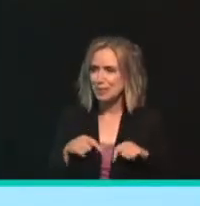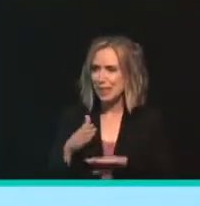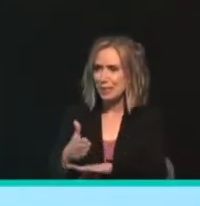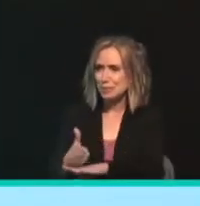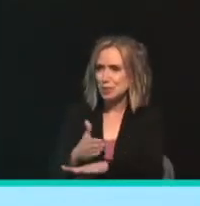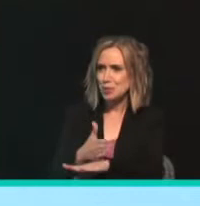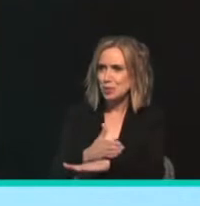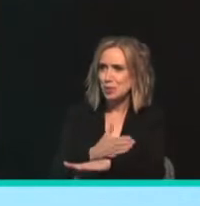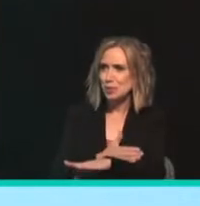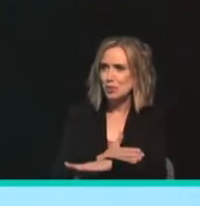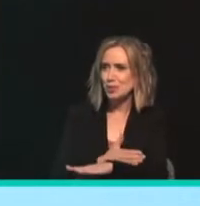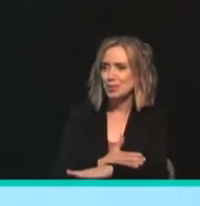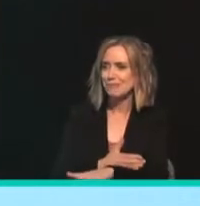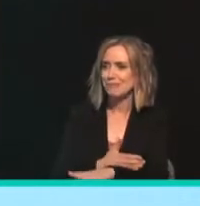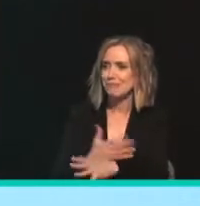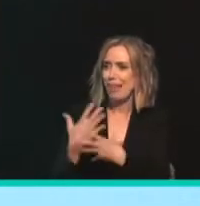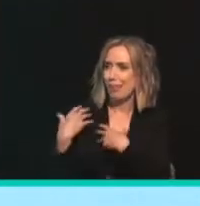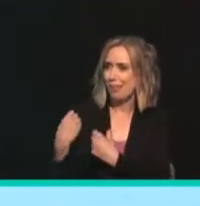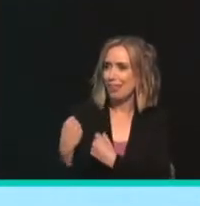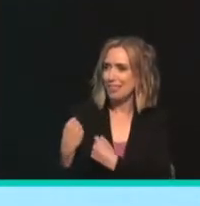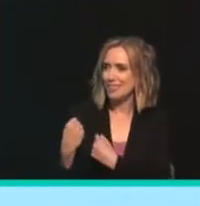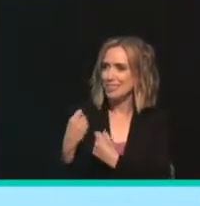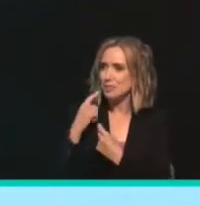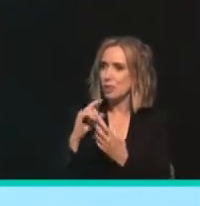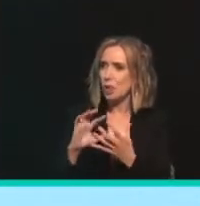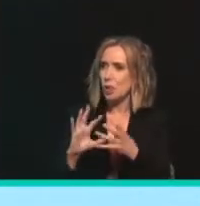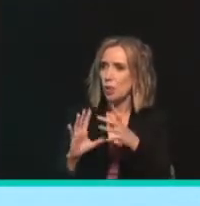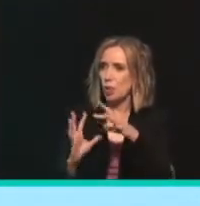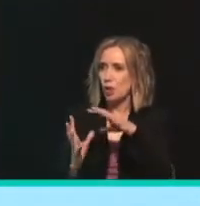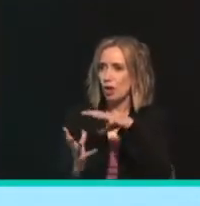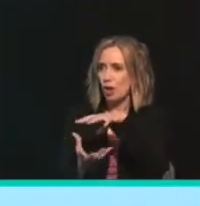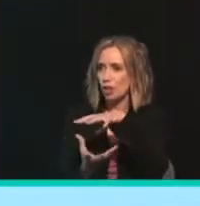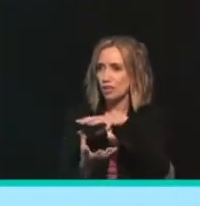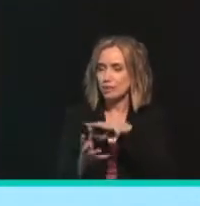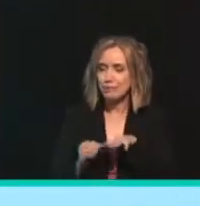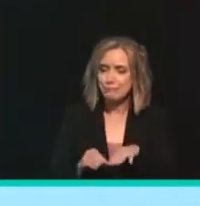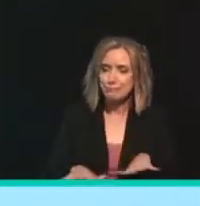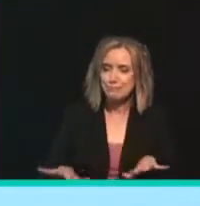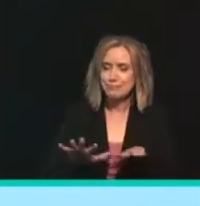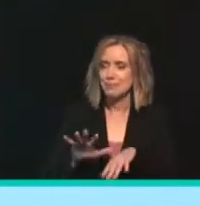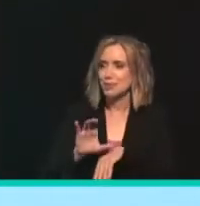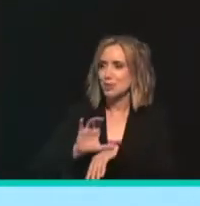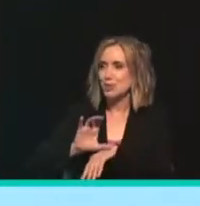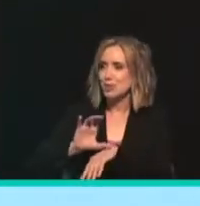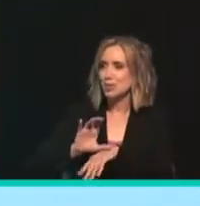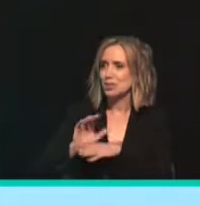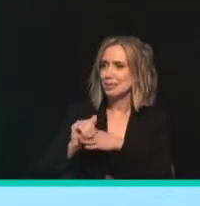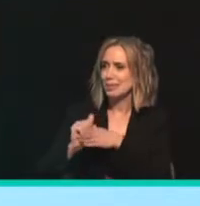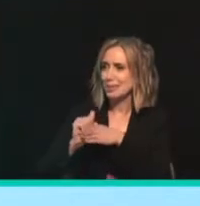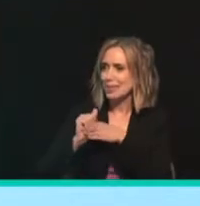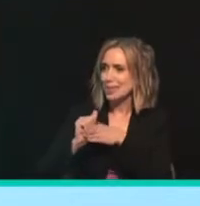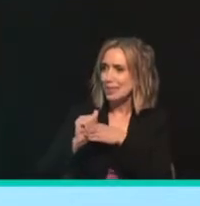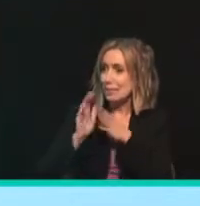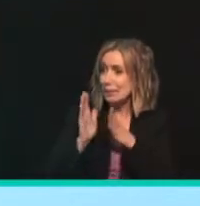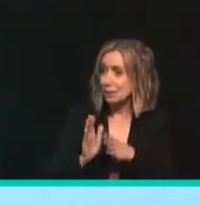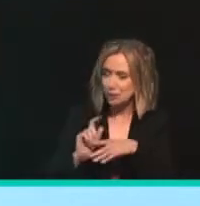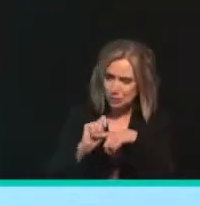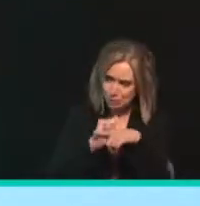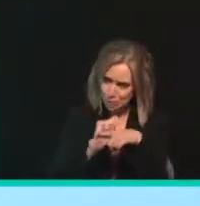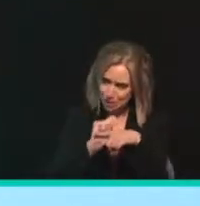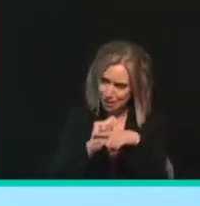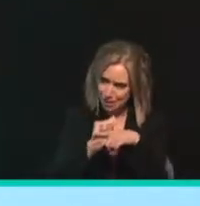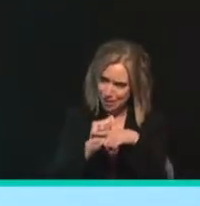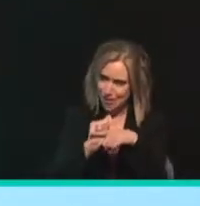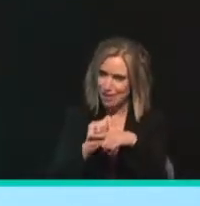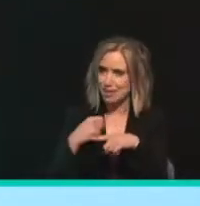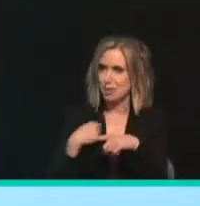health for the World Church, as we try to train the leaders in the World Church to be more effective